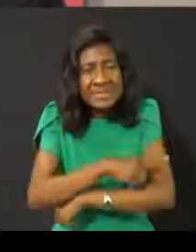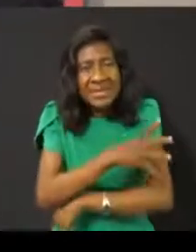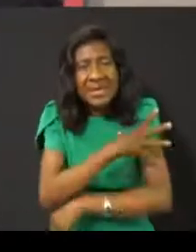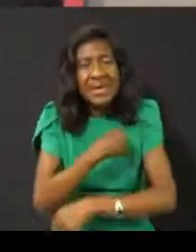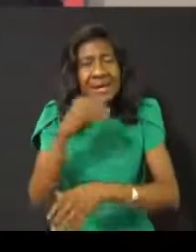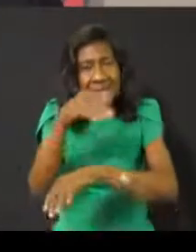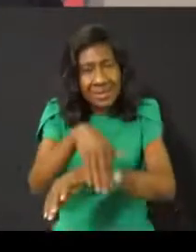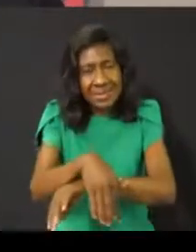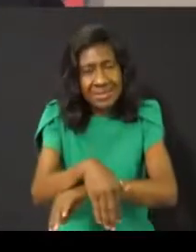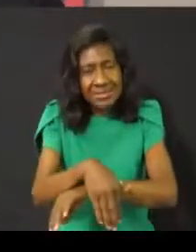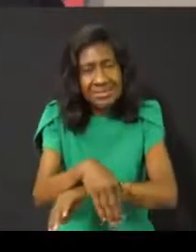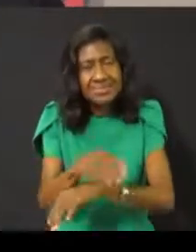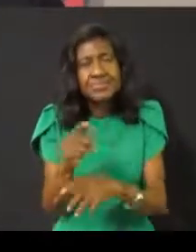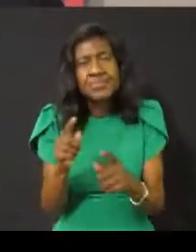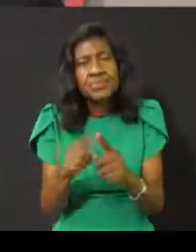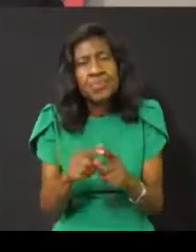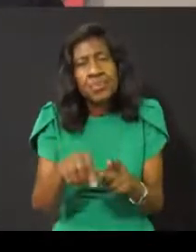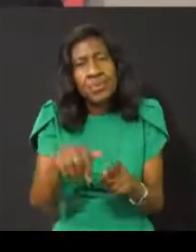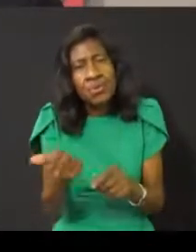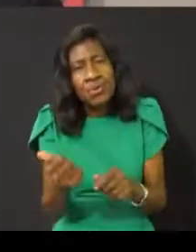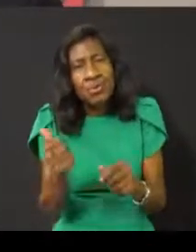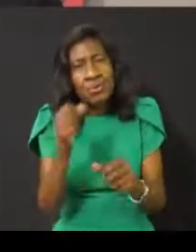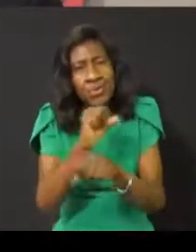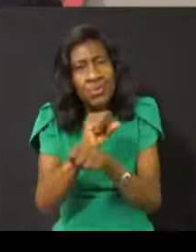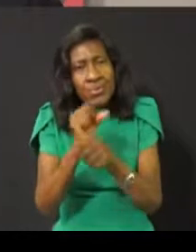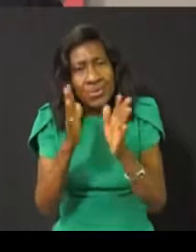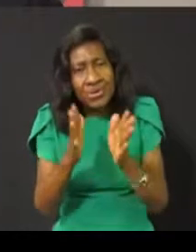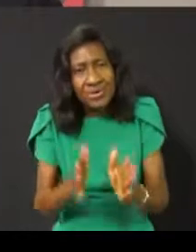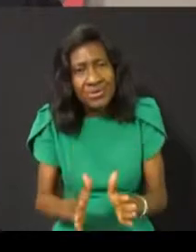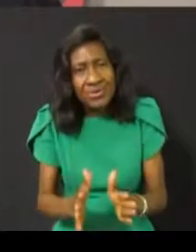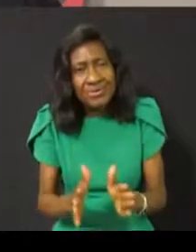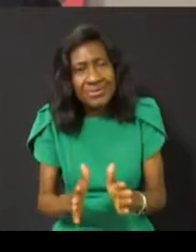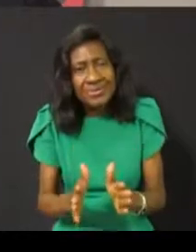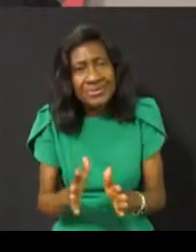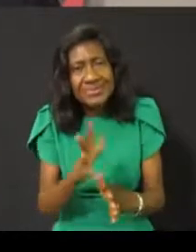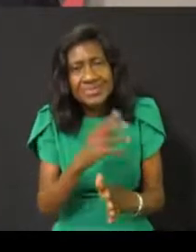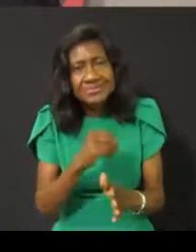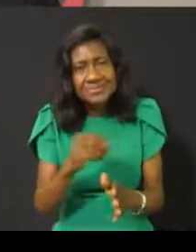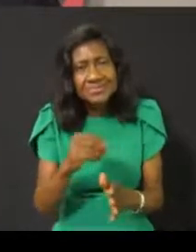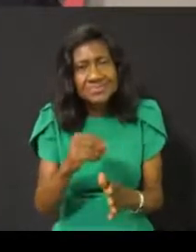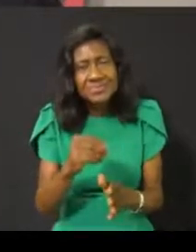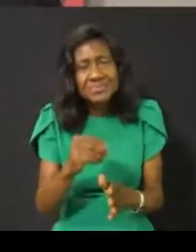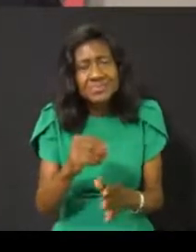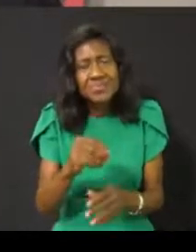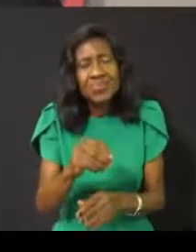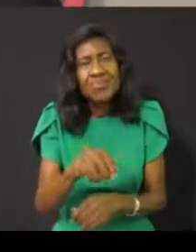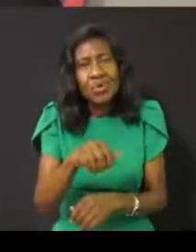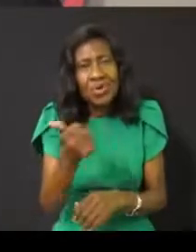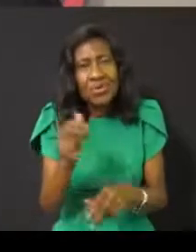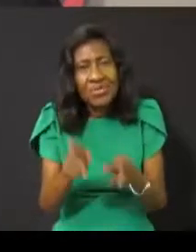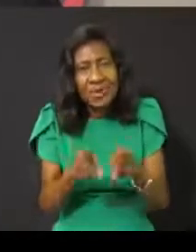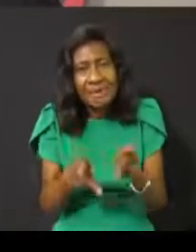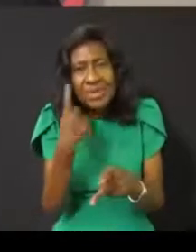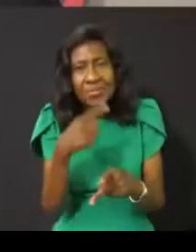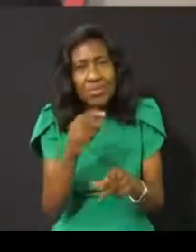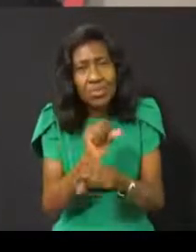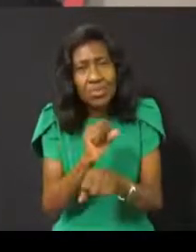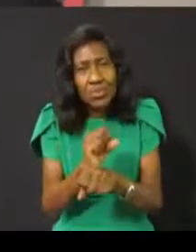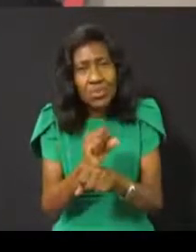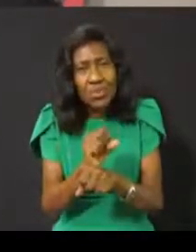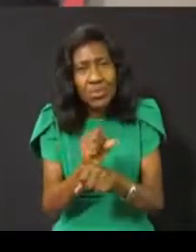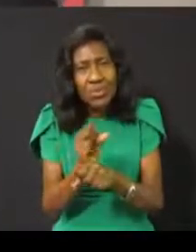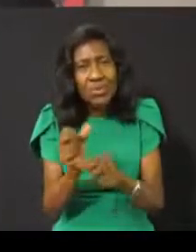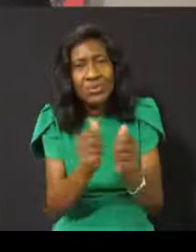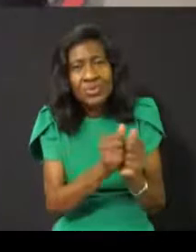To my colleagues and the incredible teams of so many government entities, the